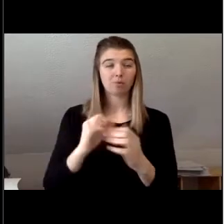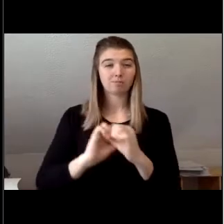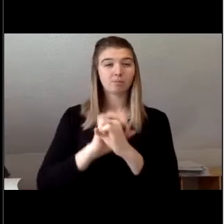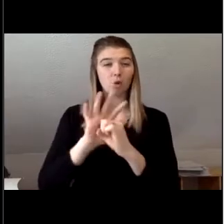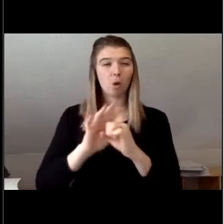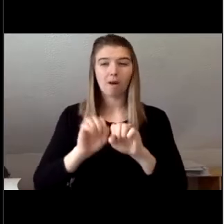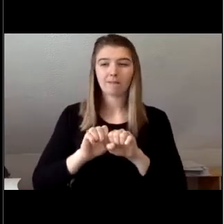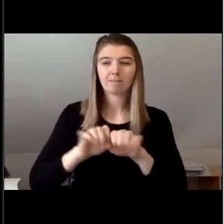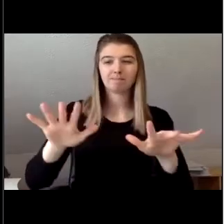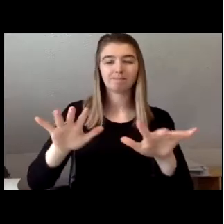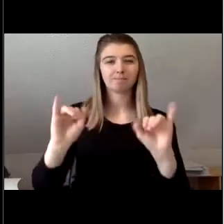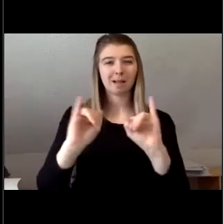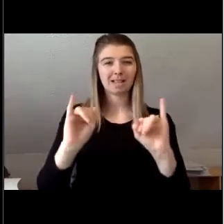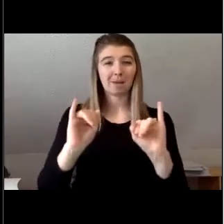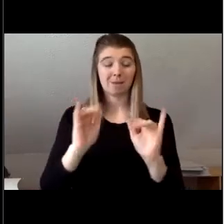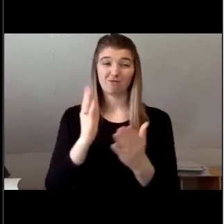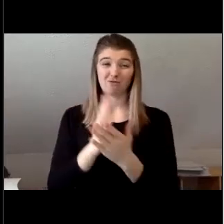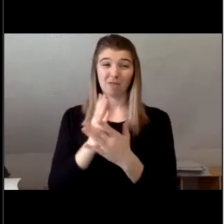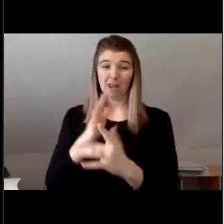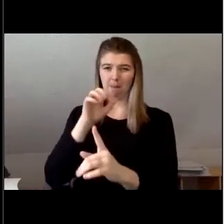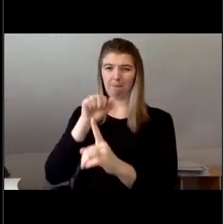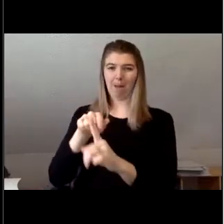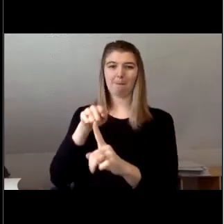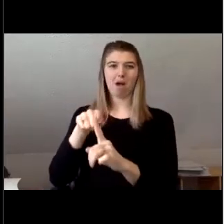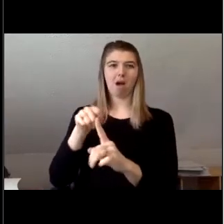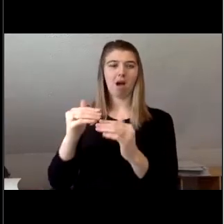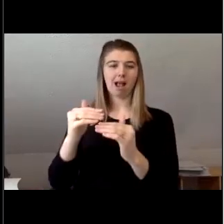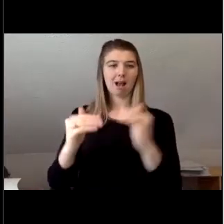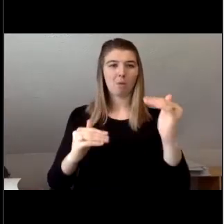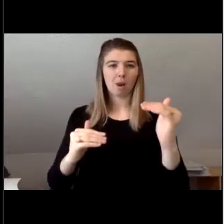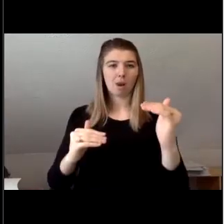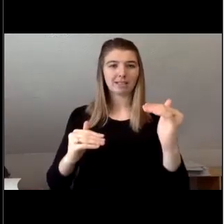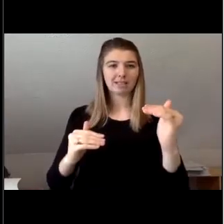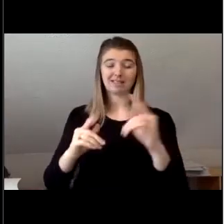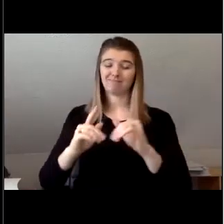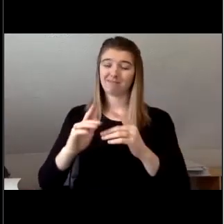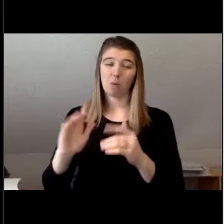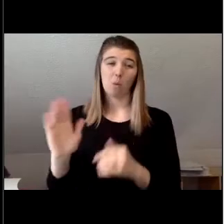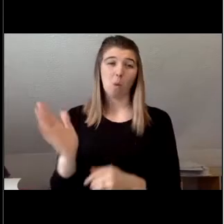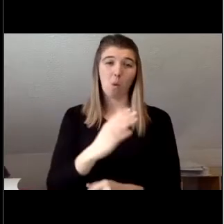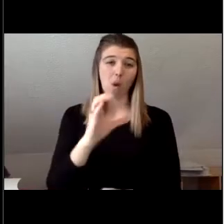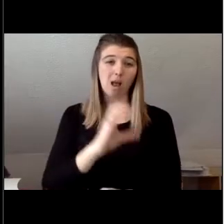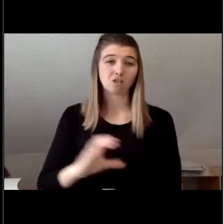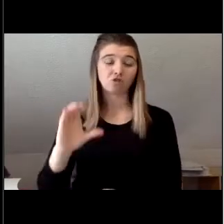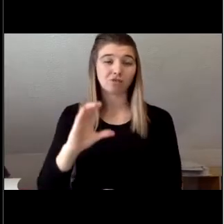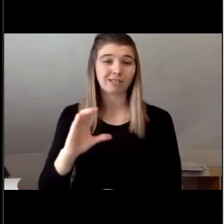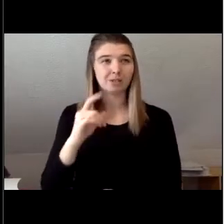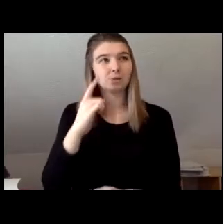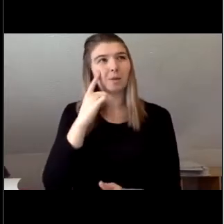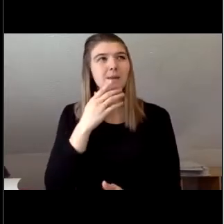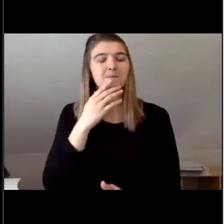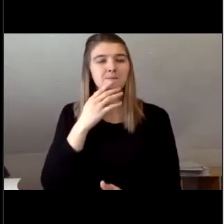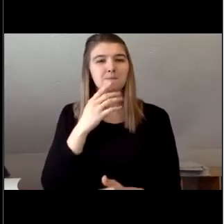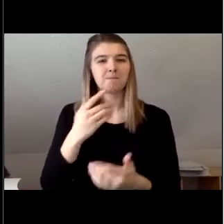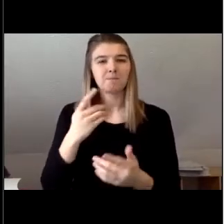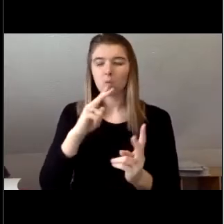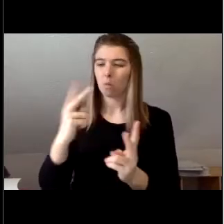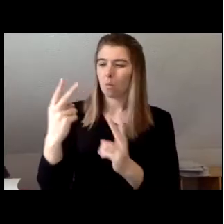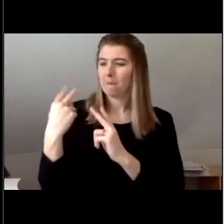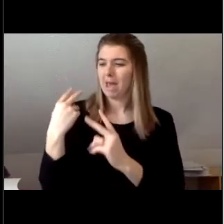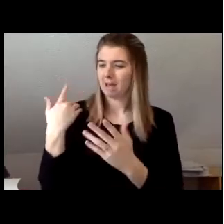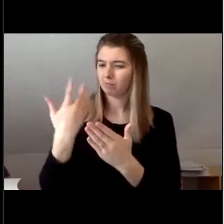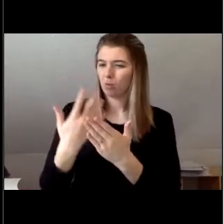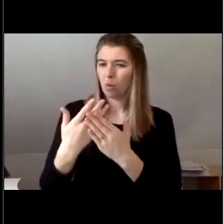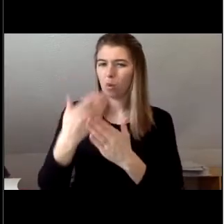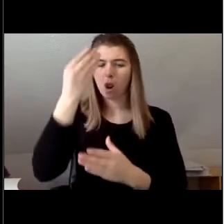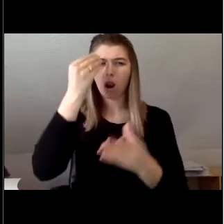on inequality in all of our countries. And so I think here we have an opportunity to take the learning from this pandemic and to really look at